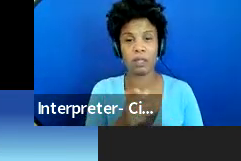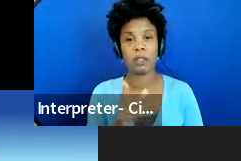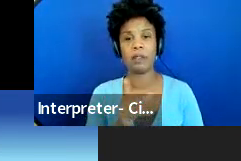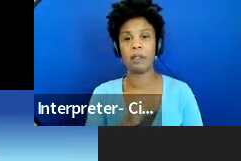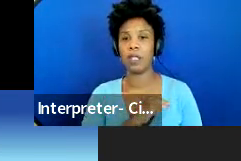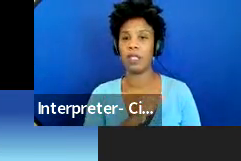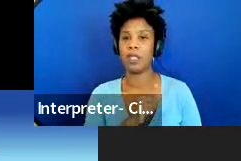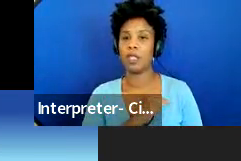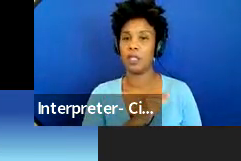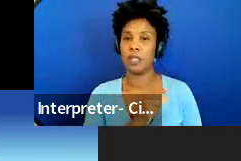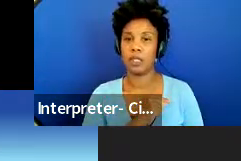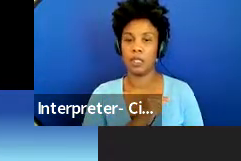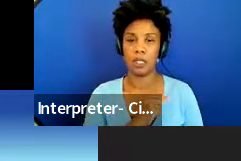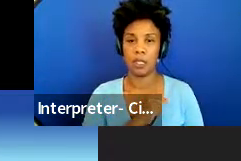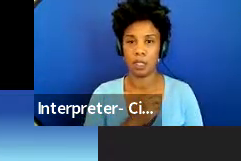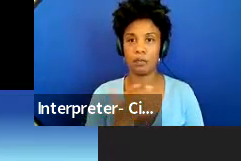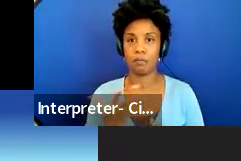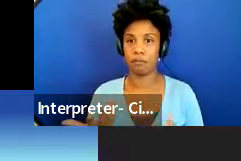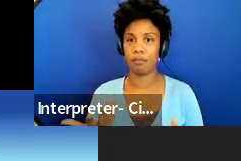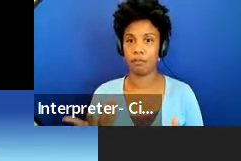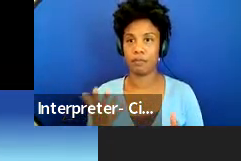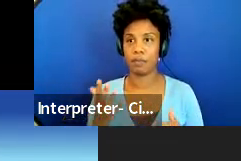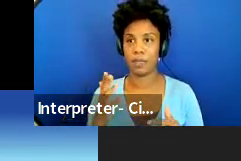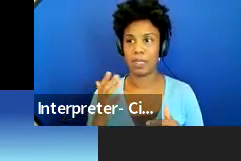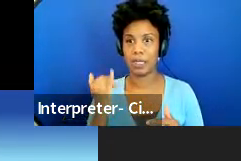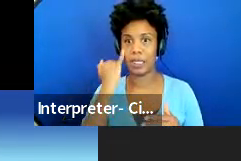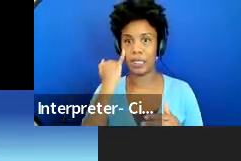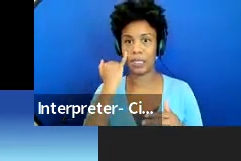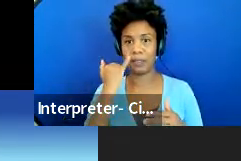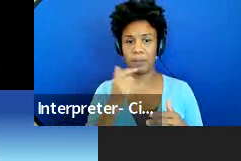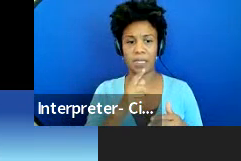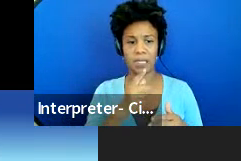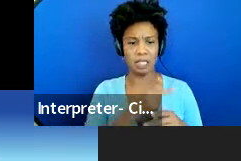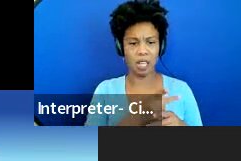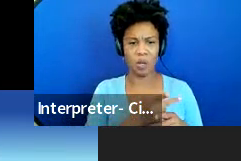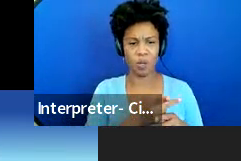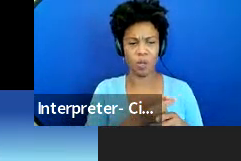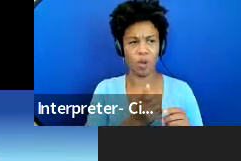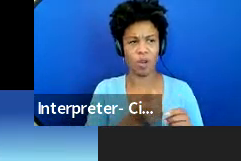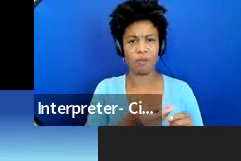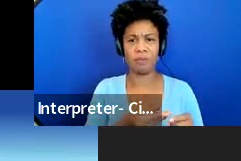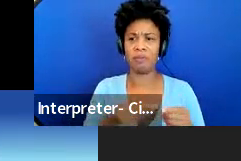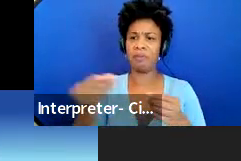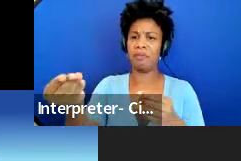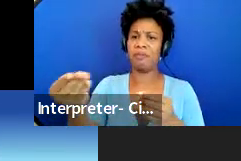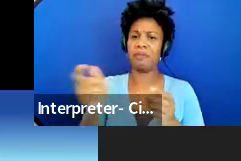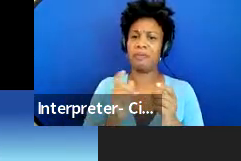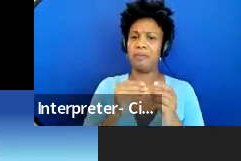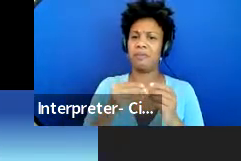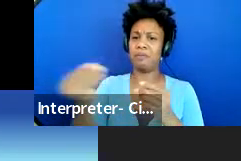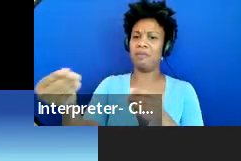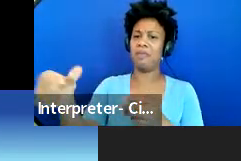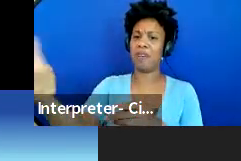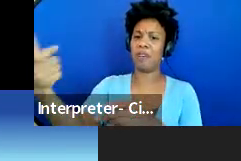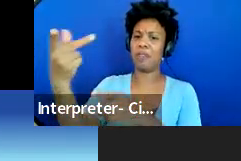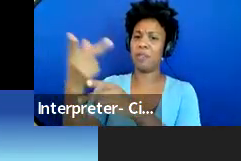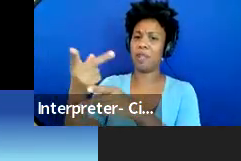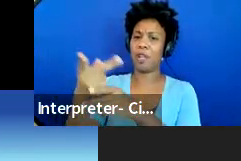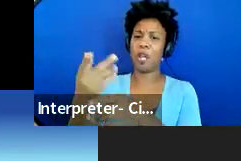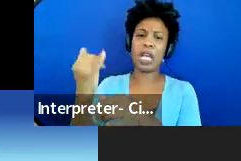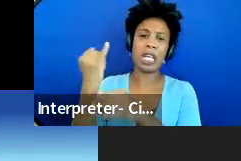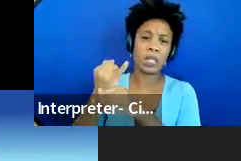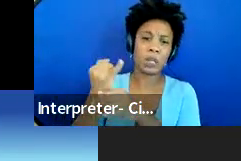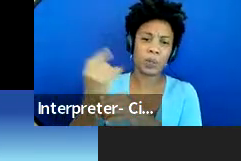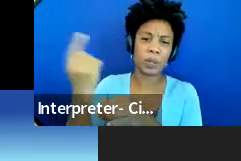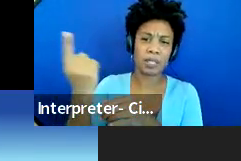parents felt that they would feel guilty if they were to abandon the child, to hand the child over to institutional care.